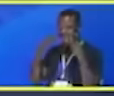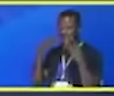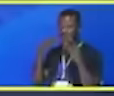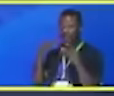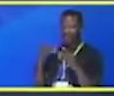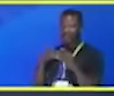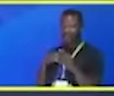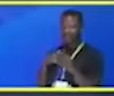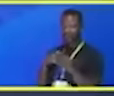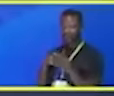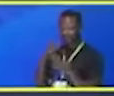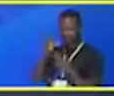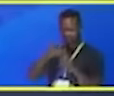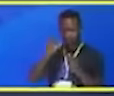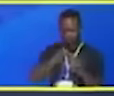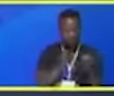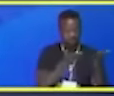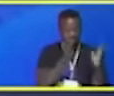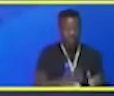I choose the servant.